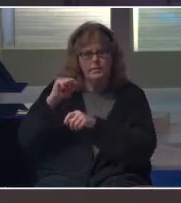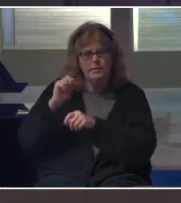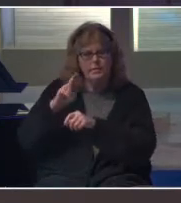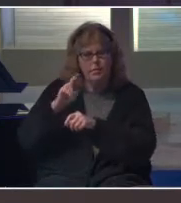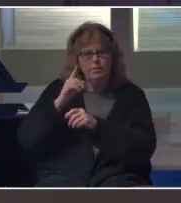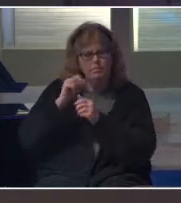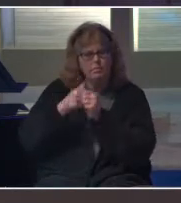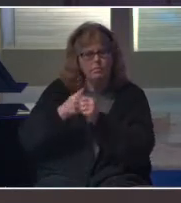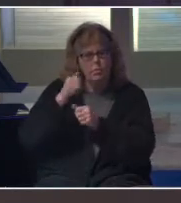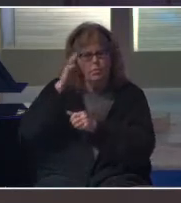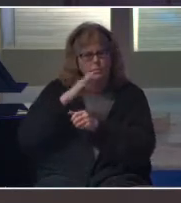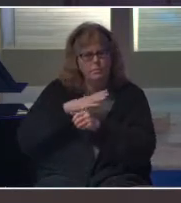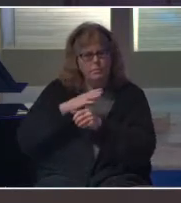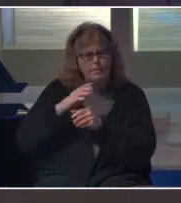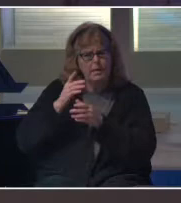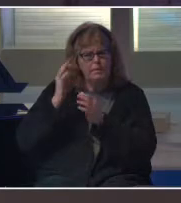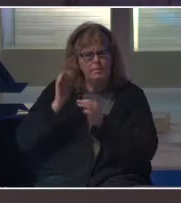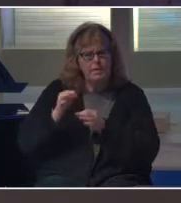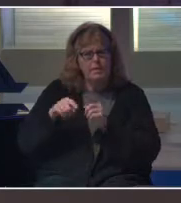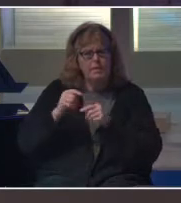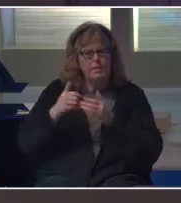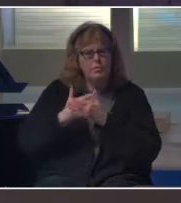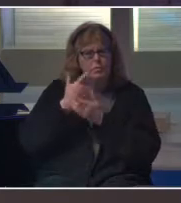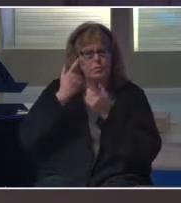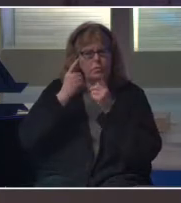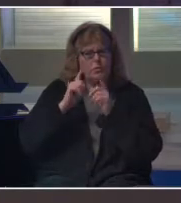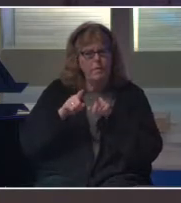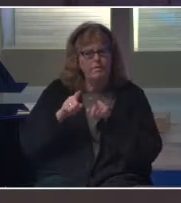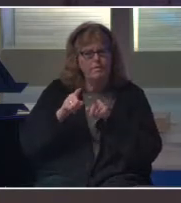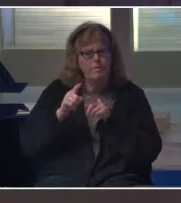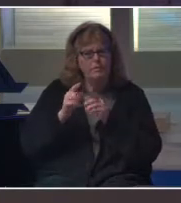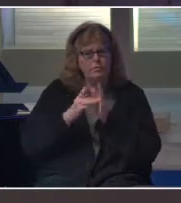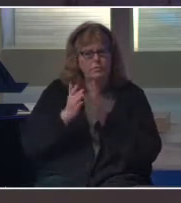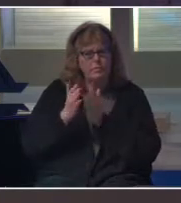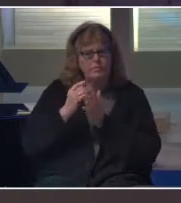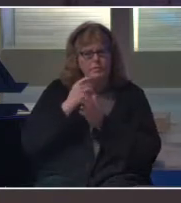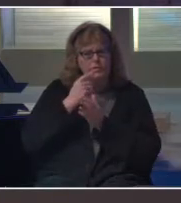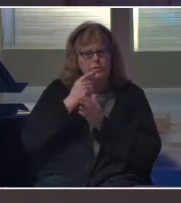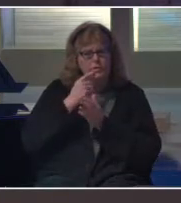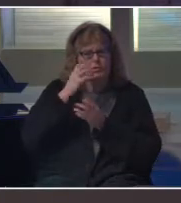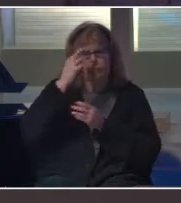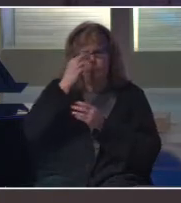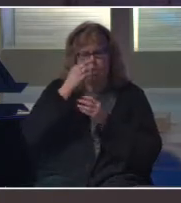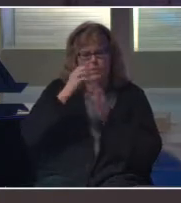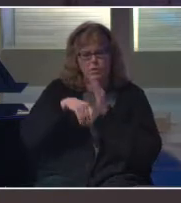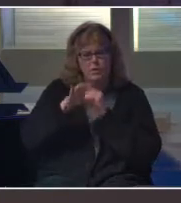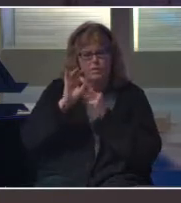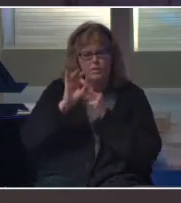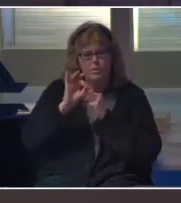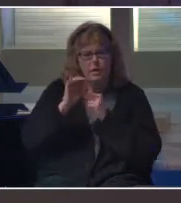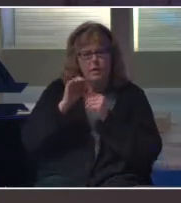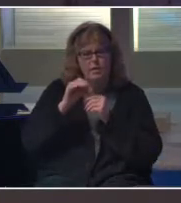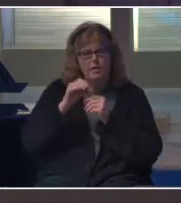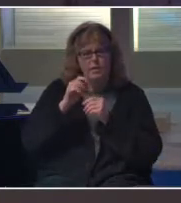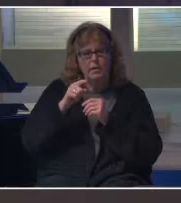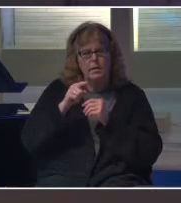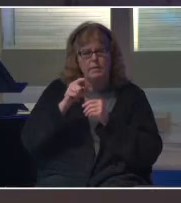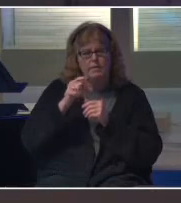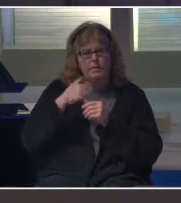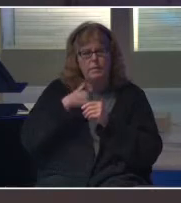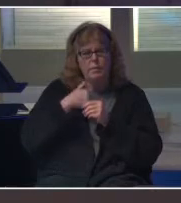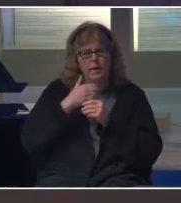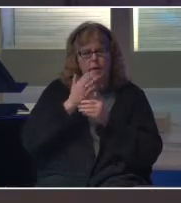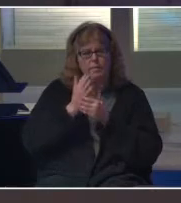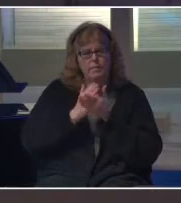men. This is why the New Covenant scripture of Toledot includes Romans chapter 9. Those of you who get the